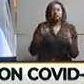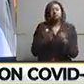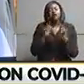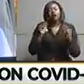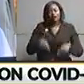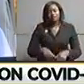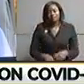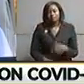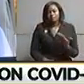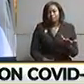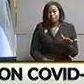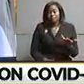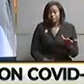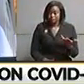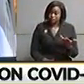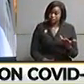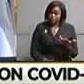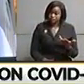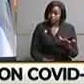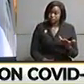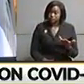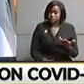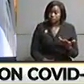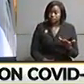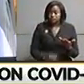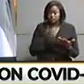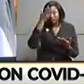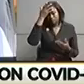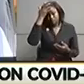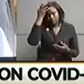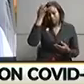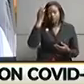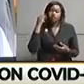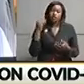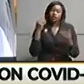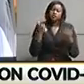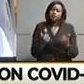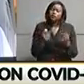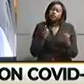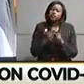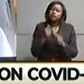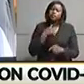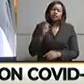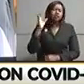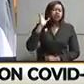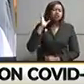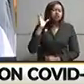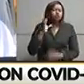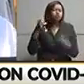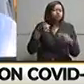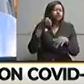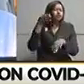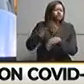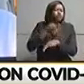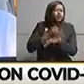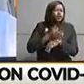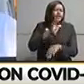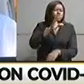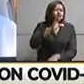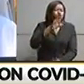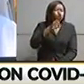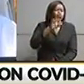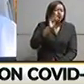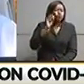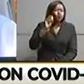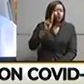our bodies. Now, then I am hearing crooks who are hiking the prices